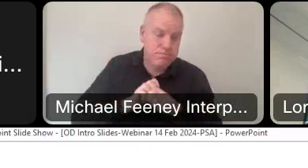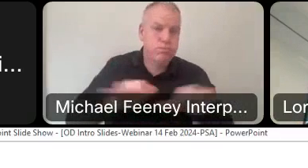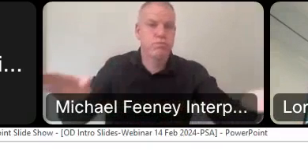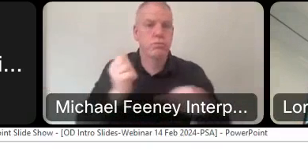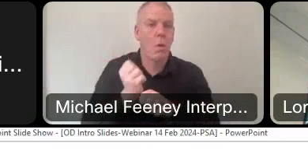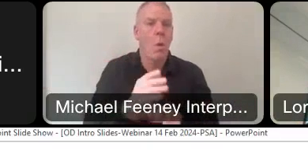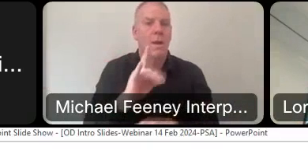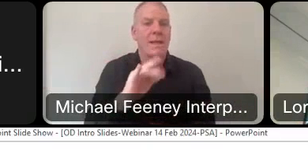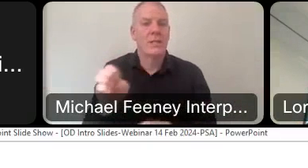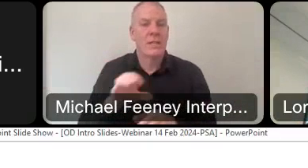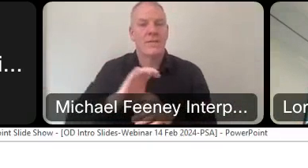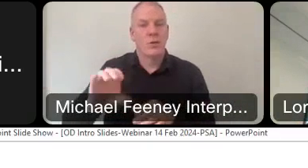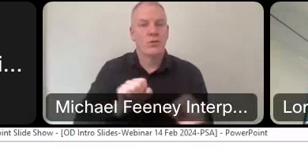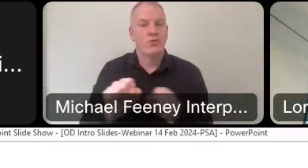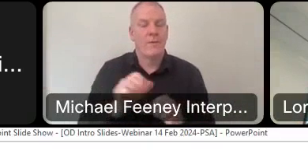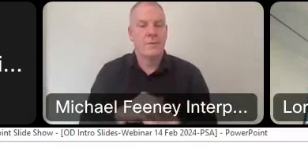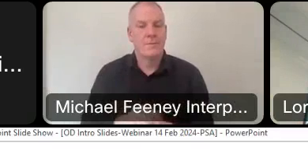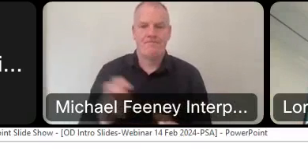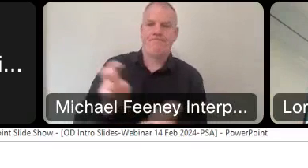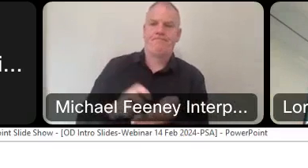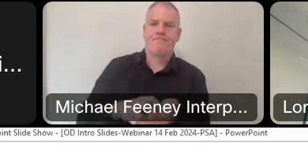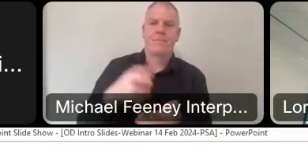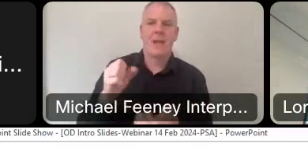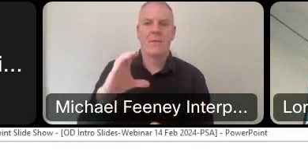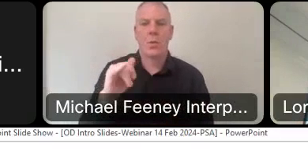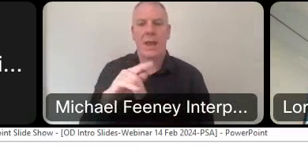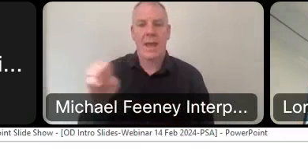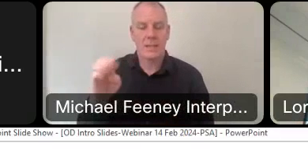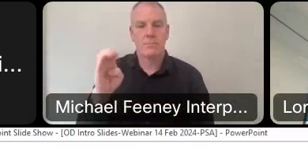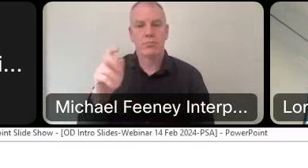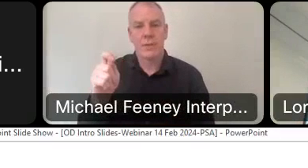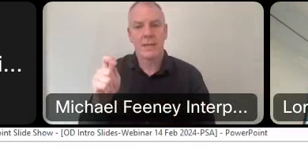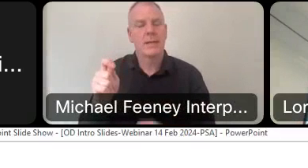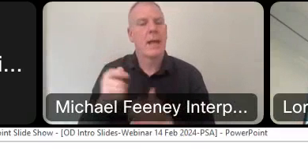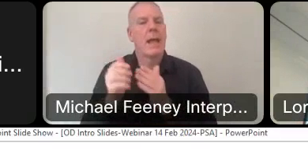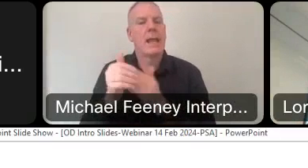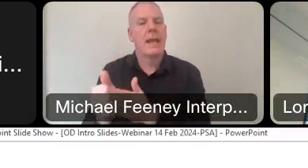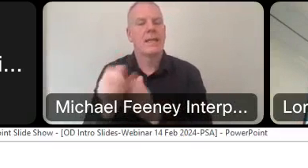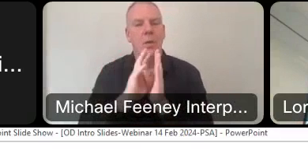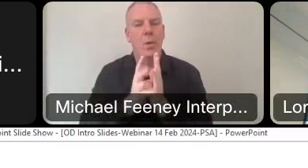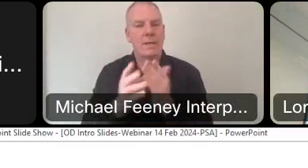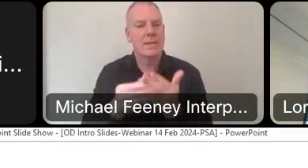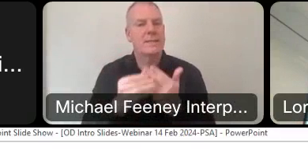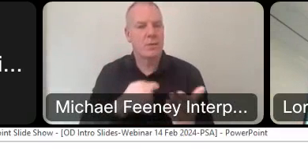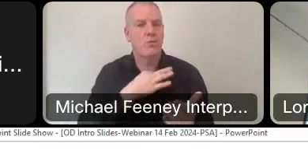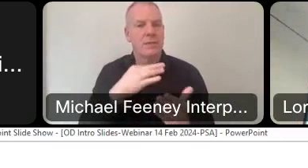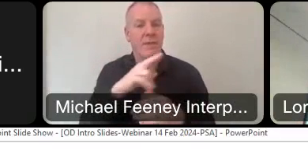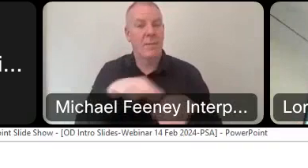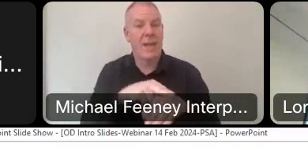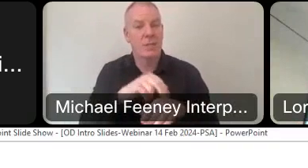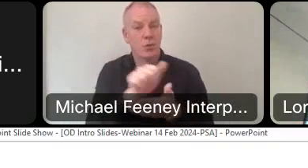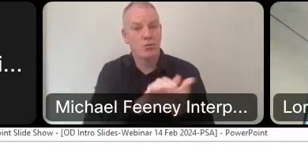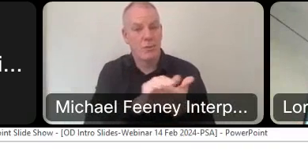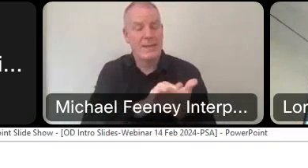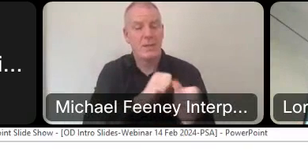and HSE Funded Services. So we're delighted to have Colette Brett, Head of Quality, Safety and Risk from the National Screening Service,